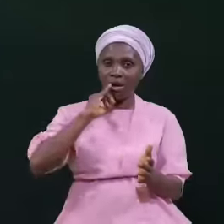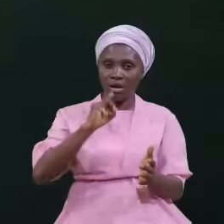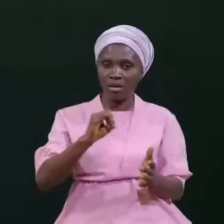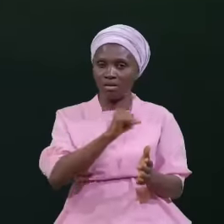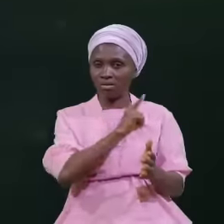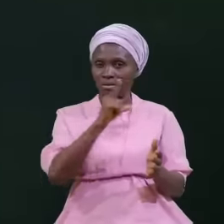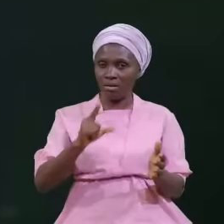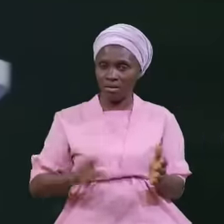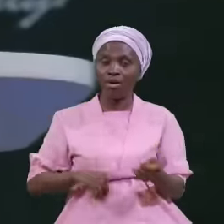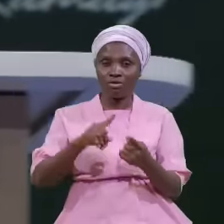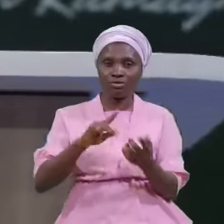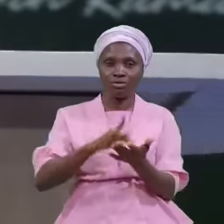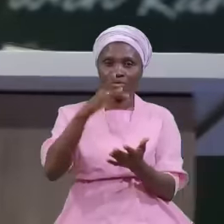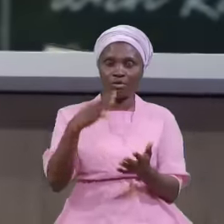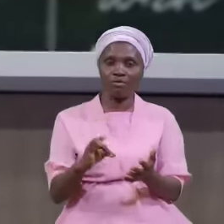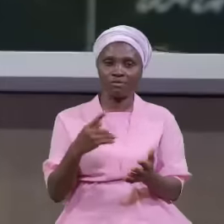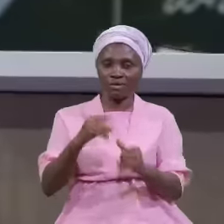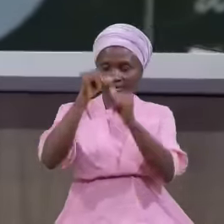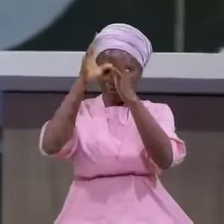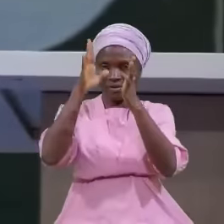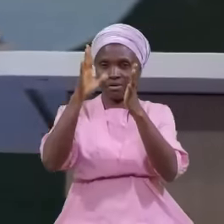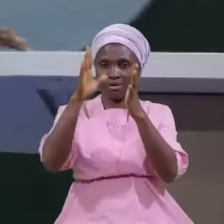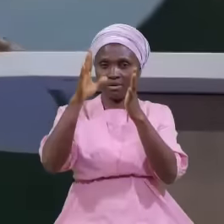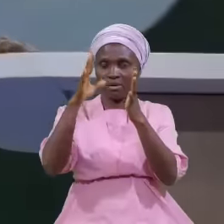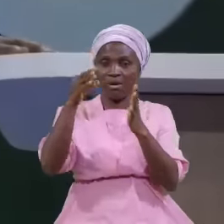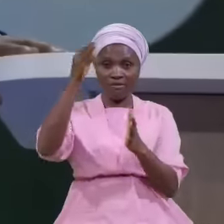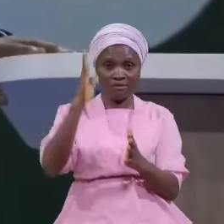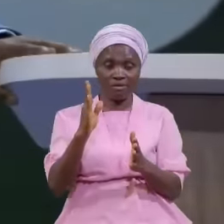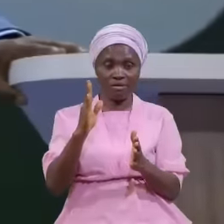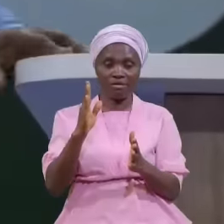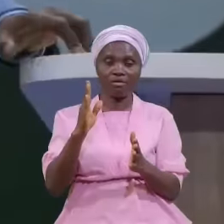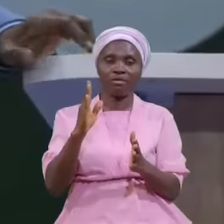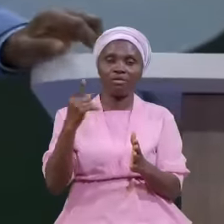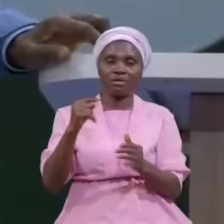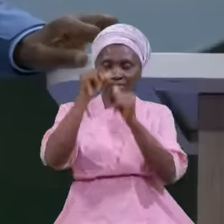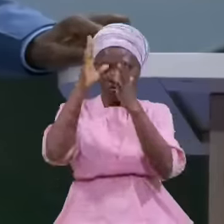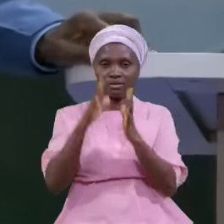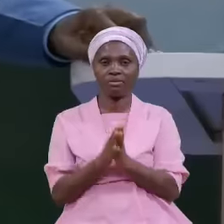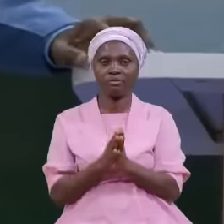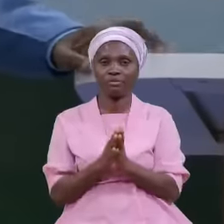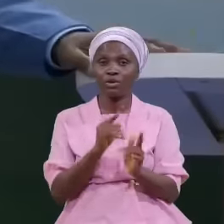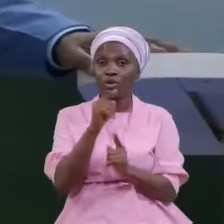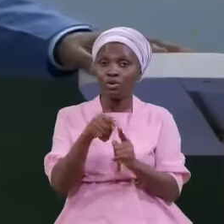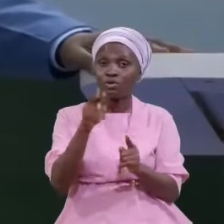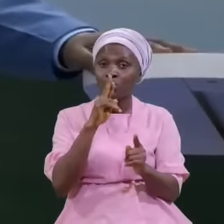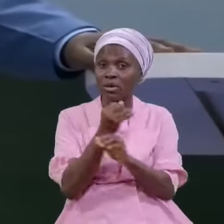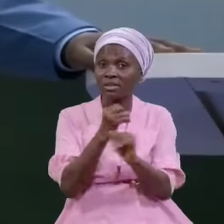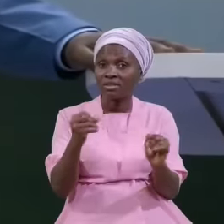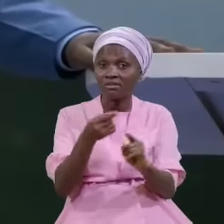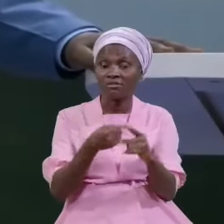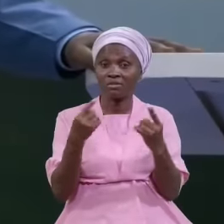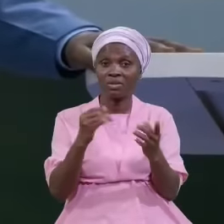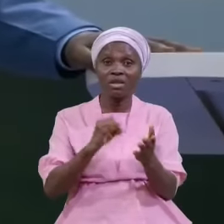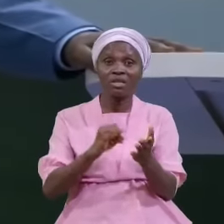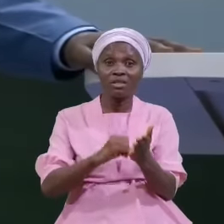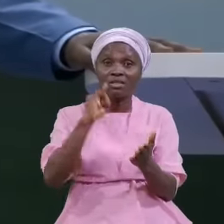glory of the Father, of God the Father. When you are saved, it's to the glory of God the Father, and we're saved by